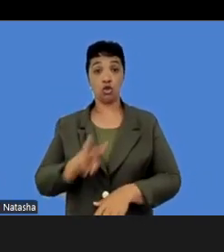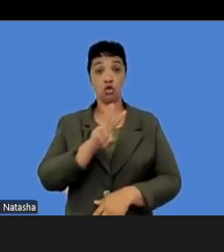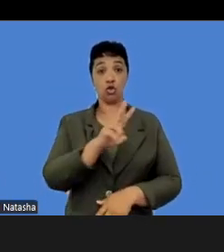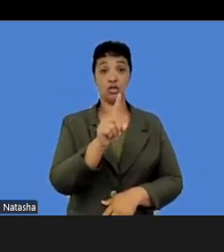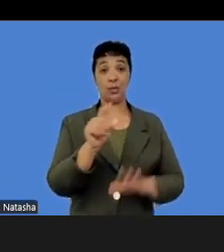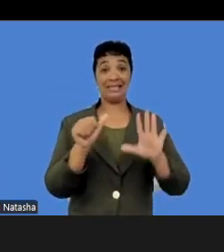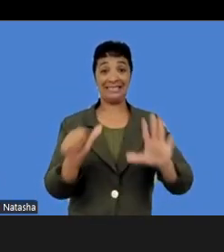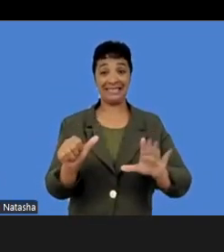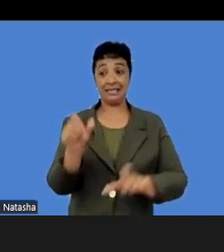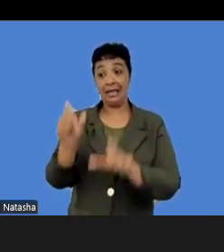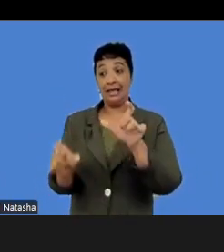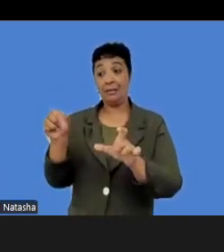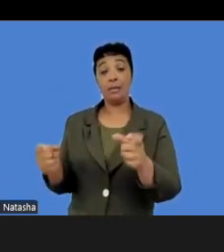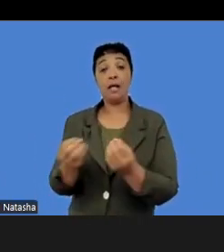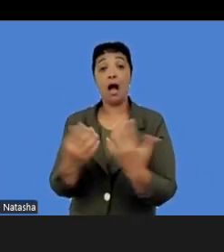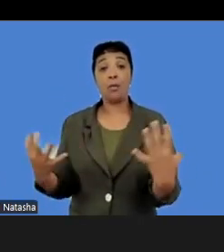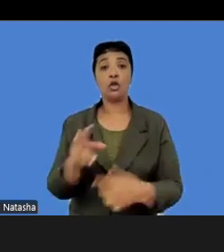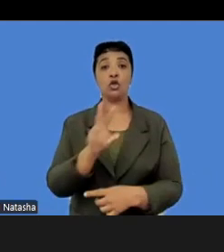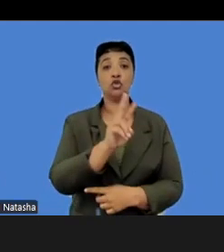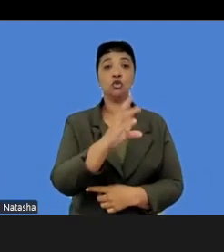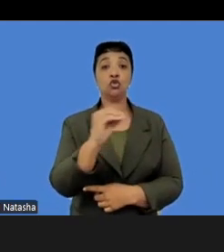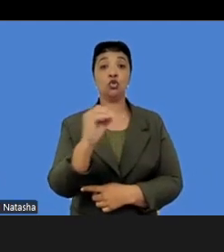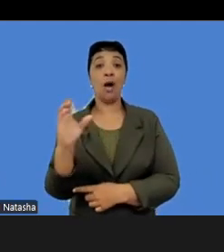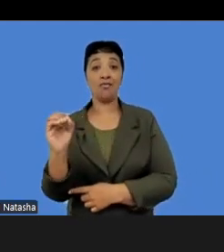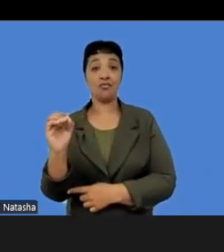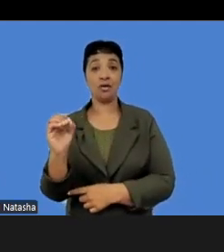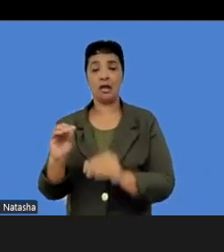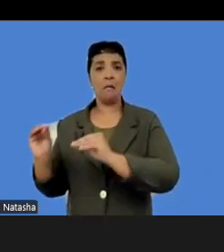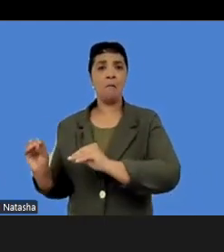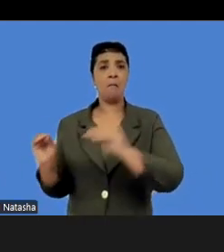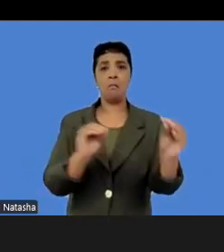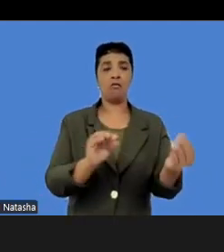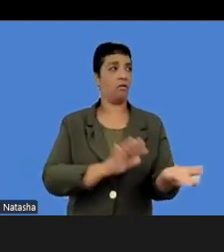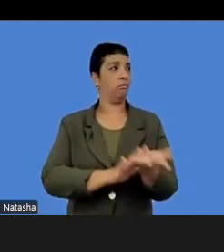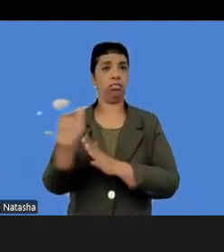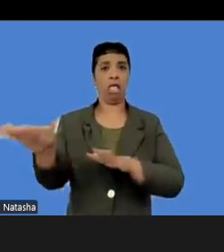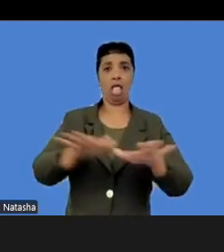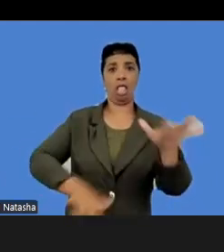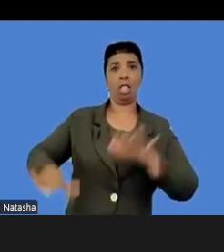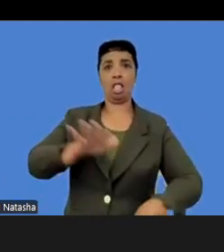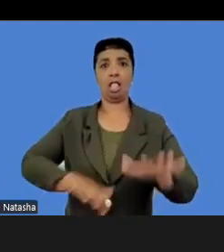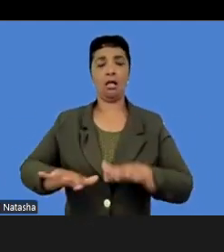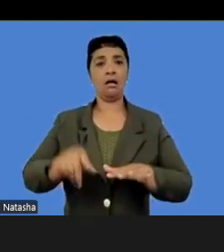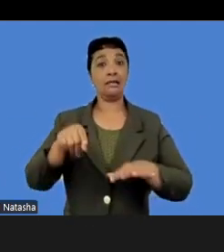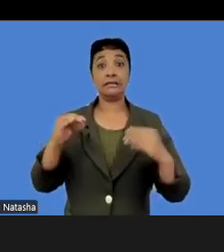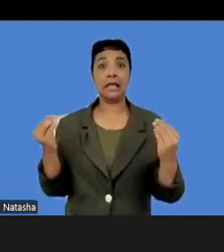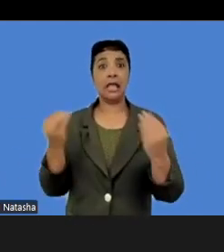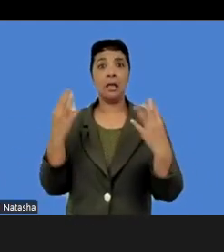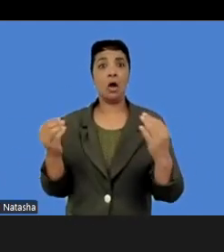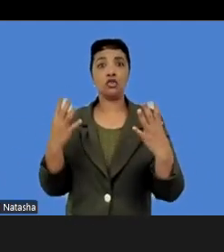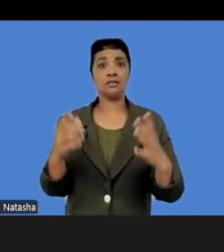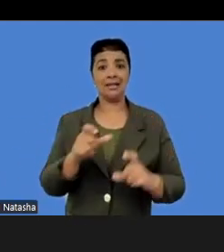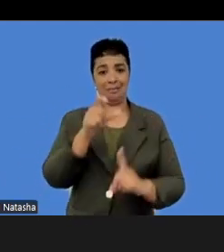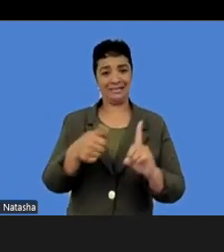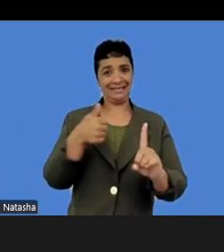2,000 patients in a completely chaotic manner. This was an emergency that was man-made. It